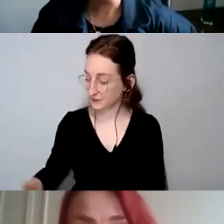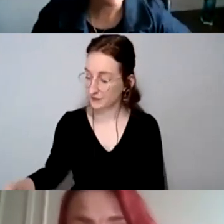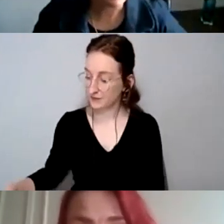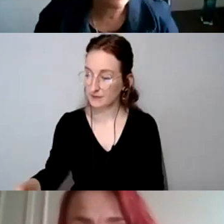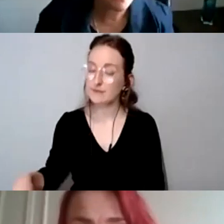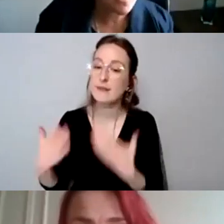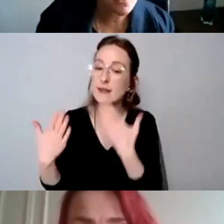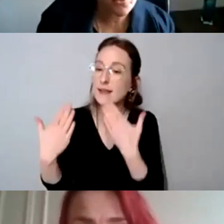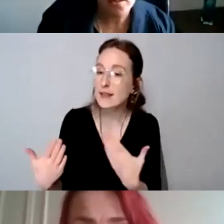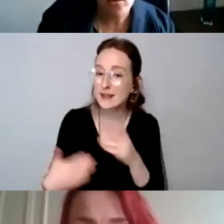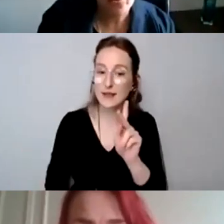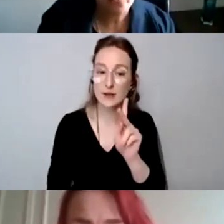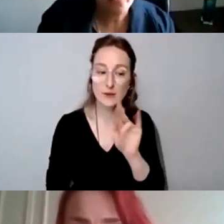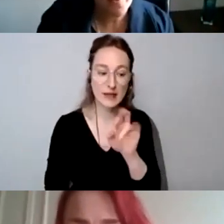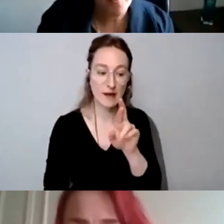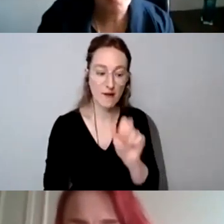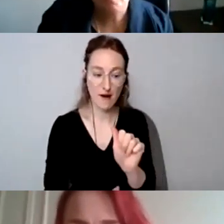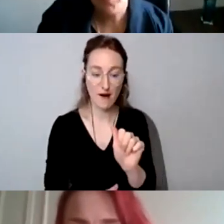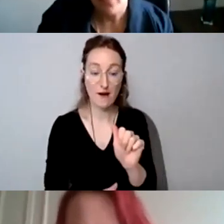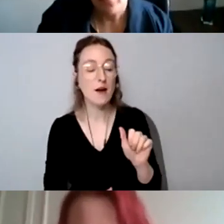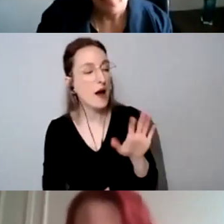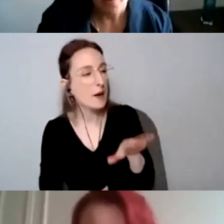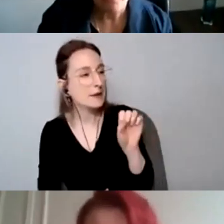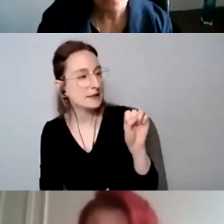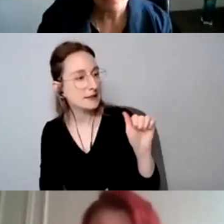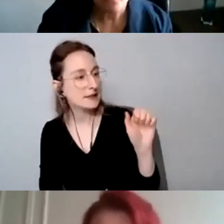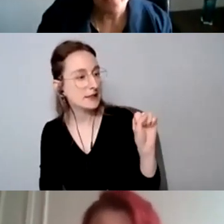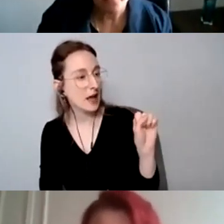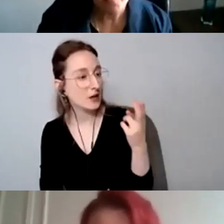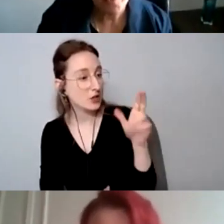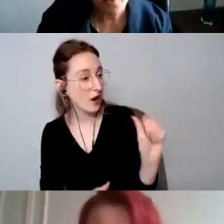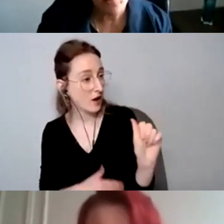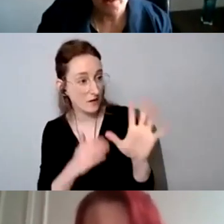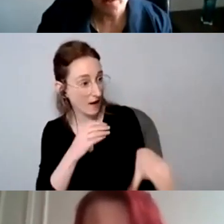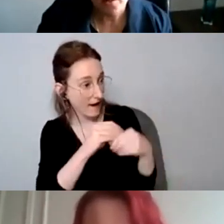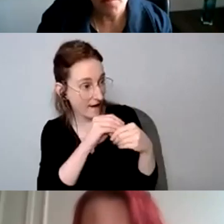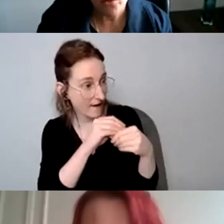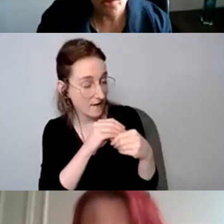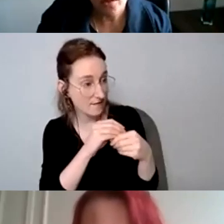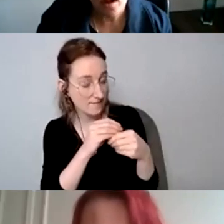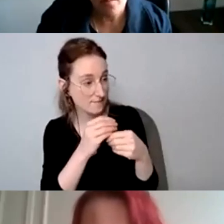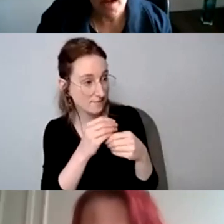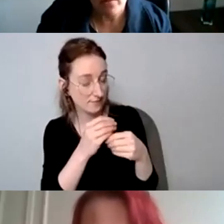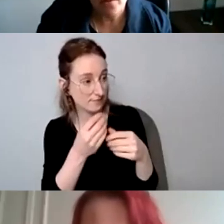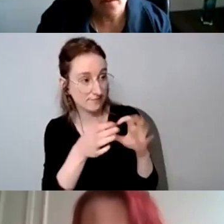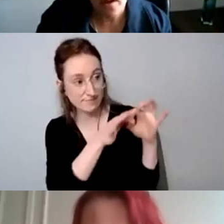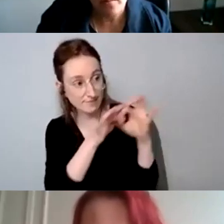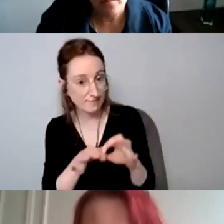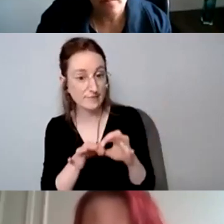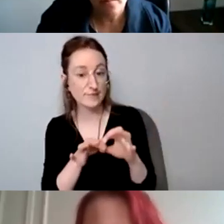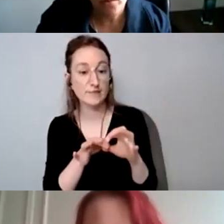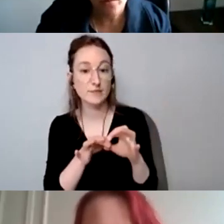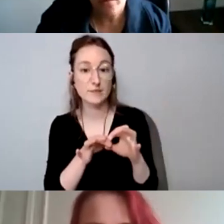Thank you, Kira. Sasha, did you have any follow-ups that you wanted to mention about